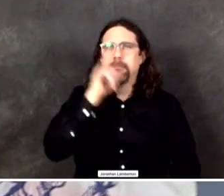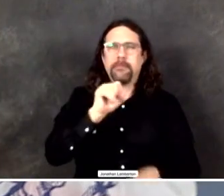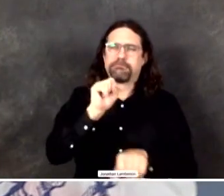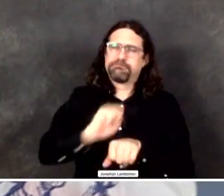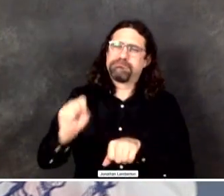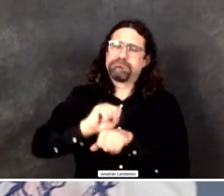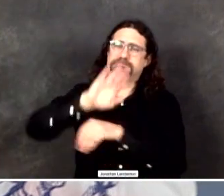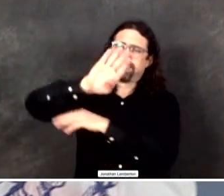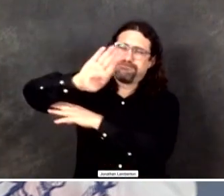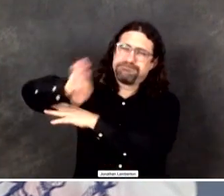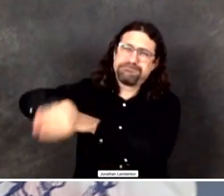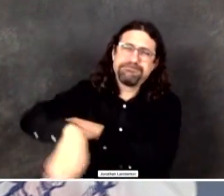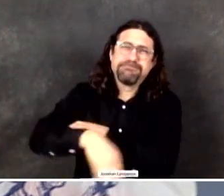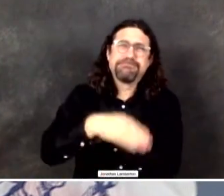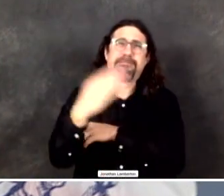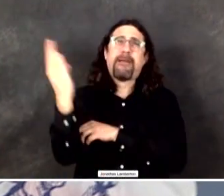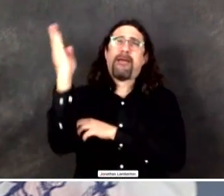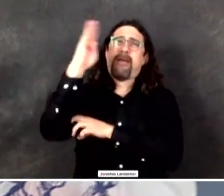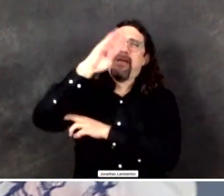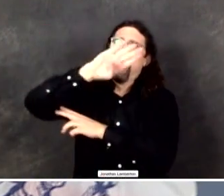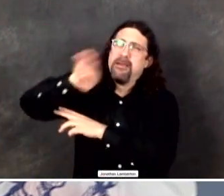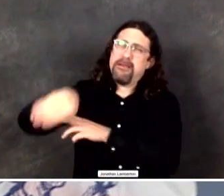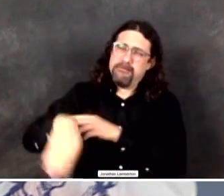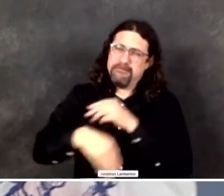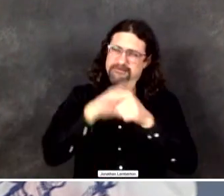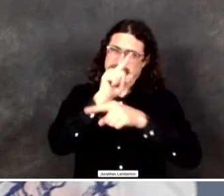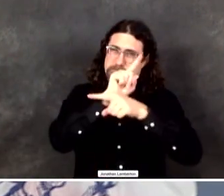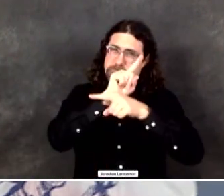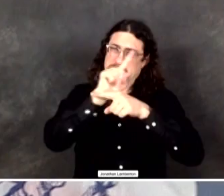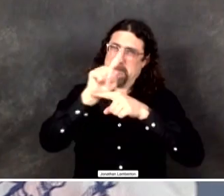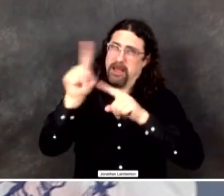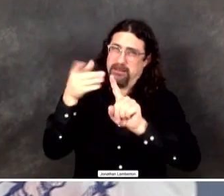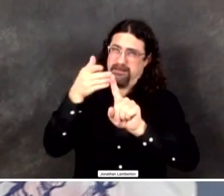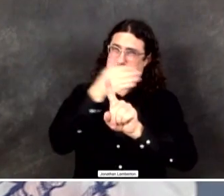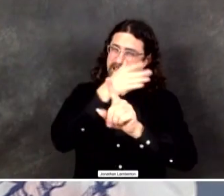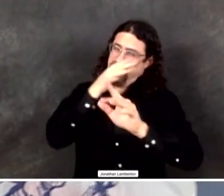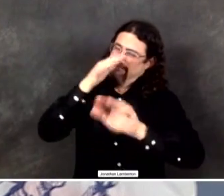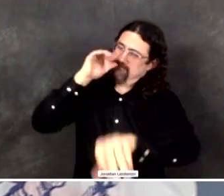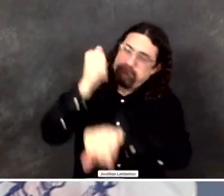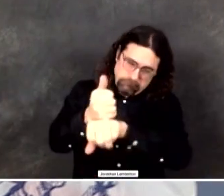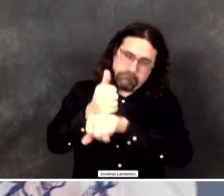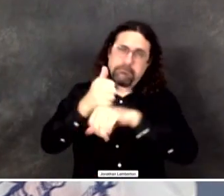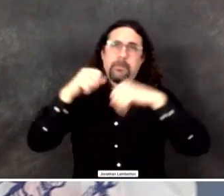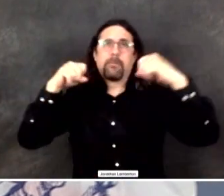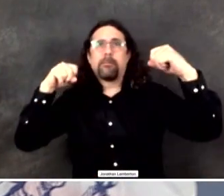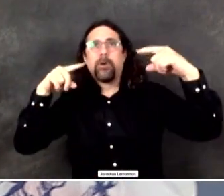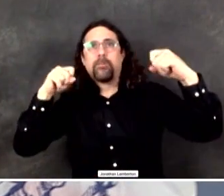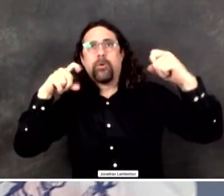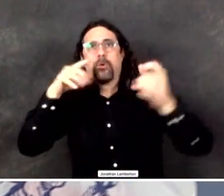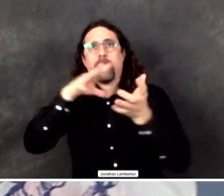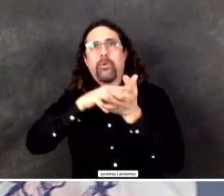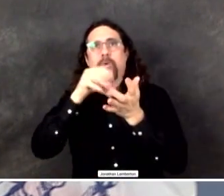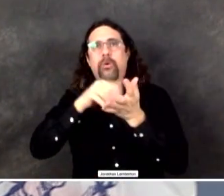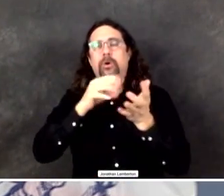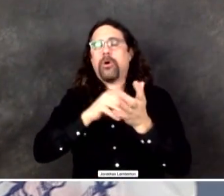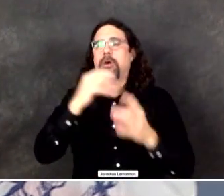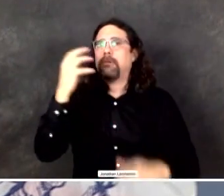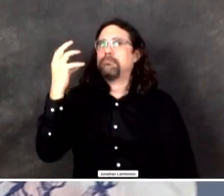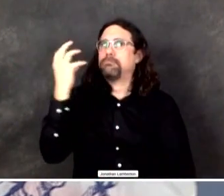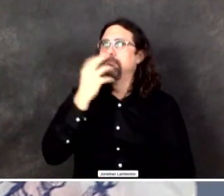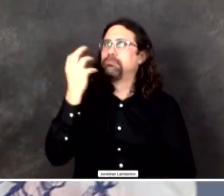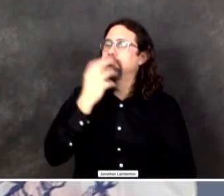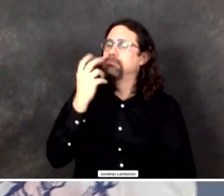every child got the help they needed. I want to thank all the educators who have done so much, who just never gave